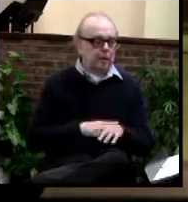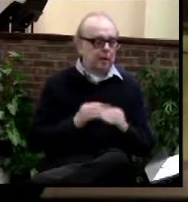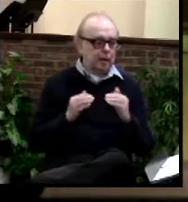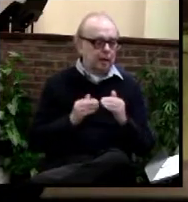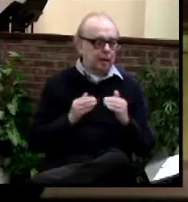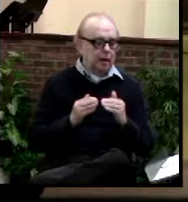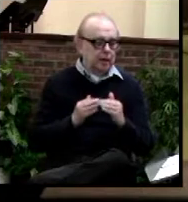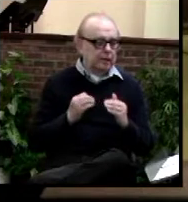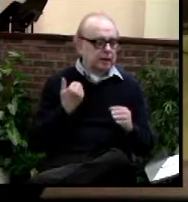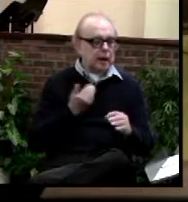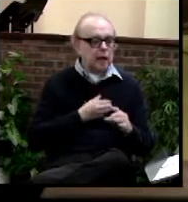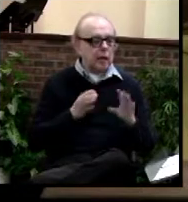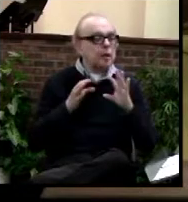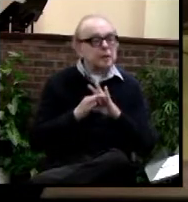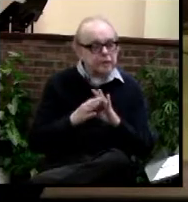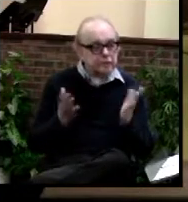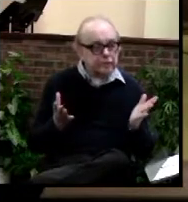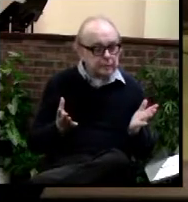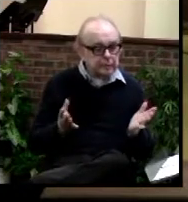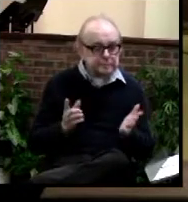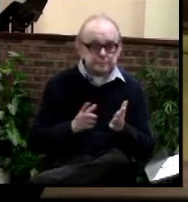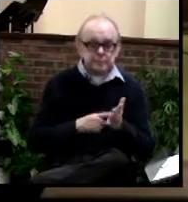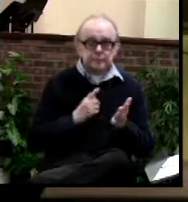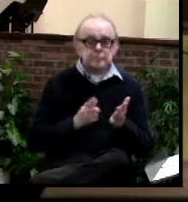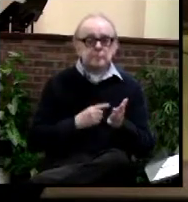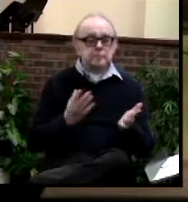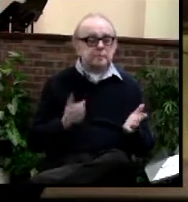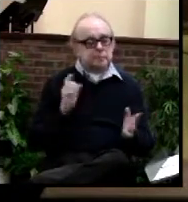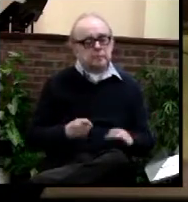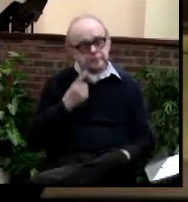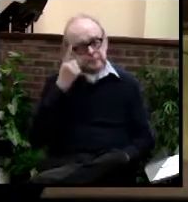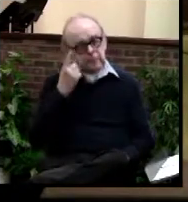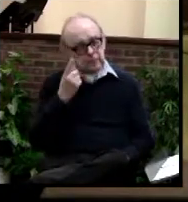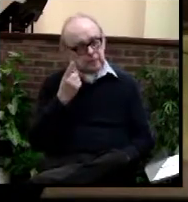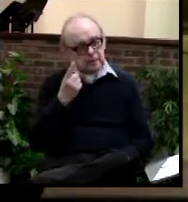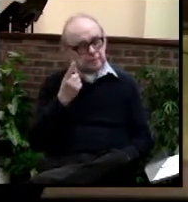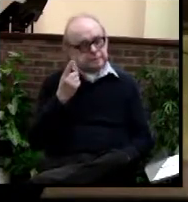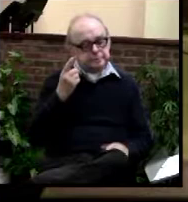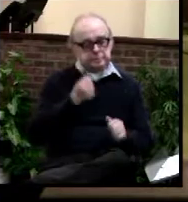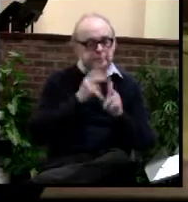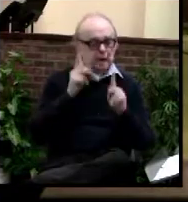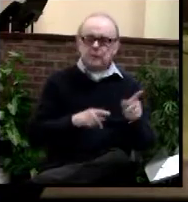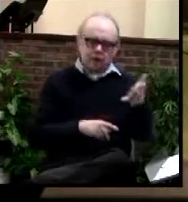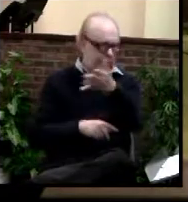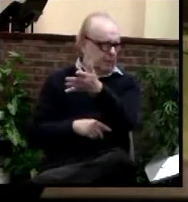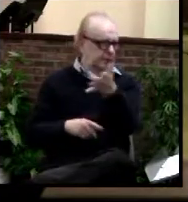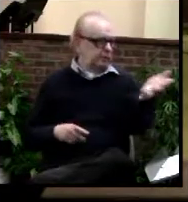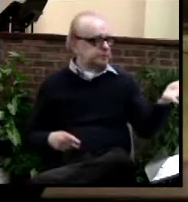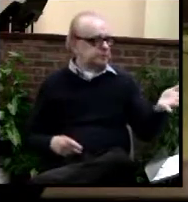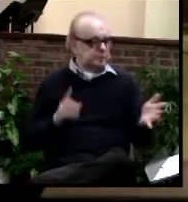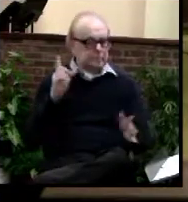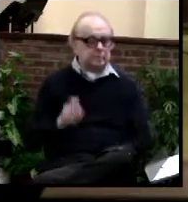our relationships, okay? Sometimes you need to understand, every one of you all